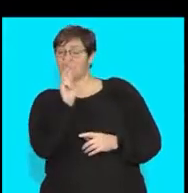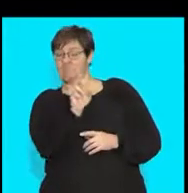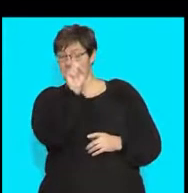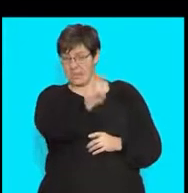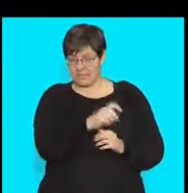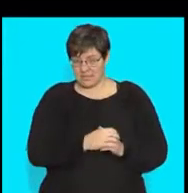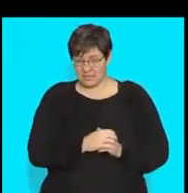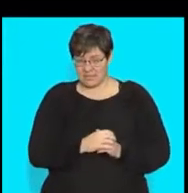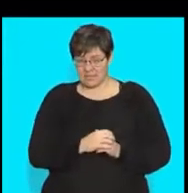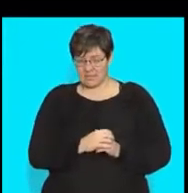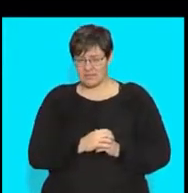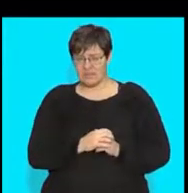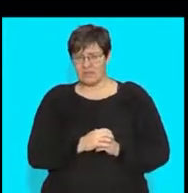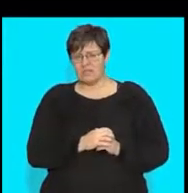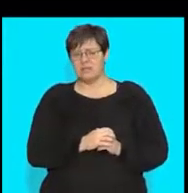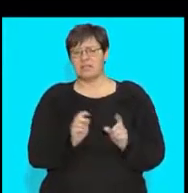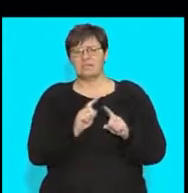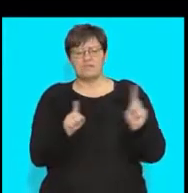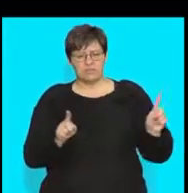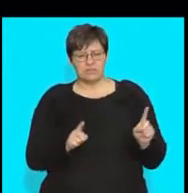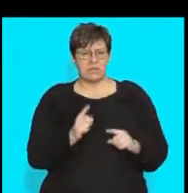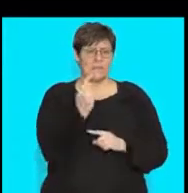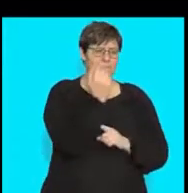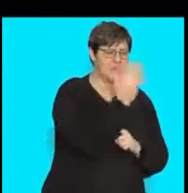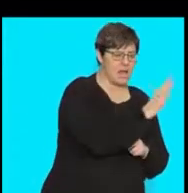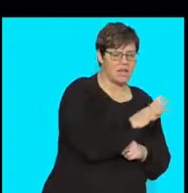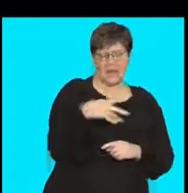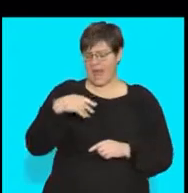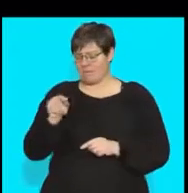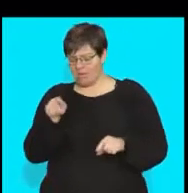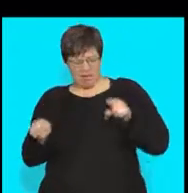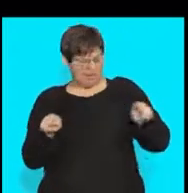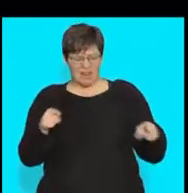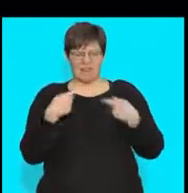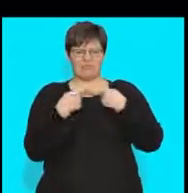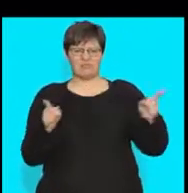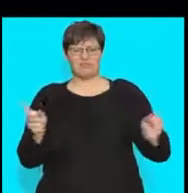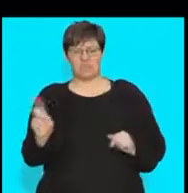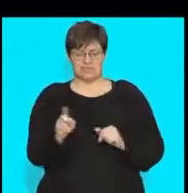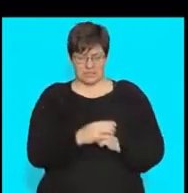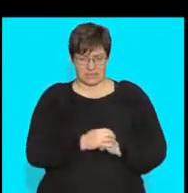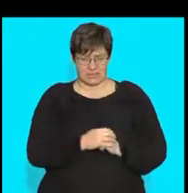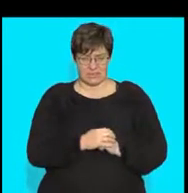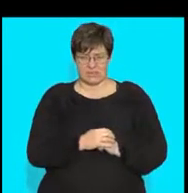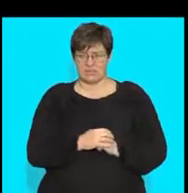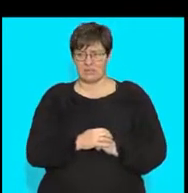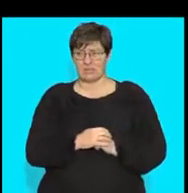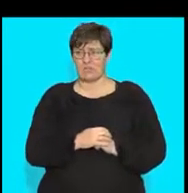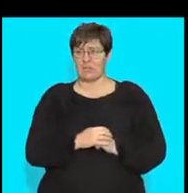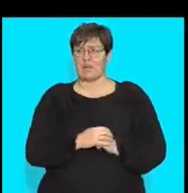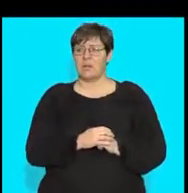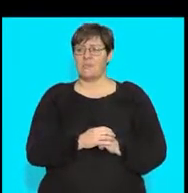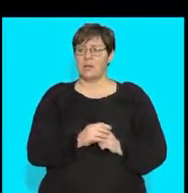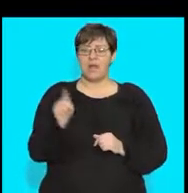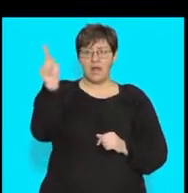to look at, all right, is what is the difference between a plant and an animal cell. Now, when I've